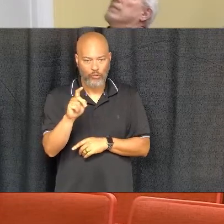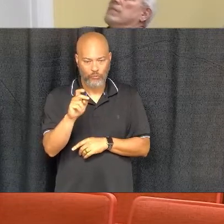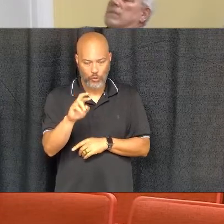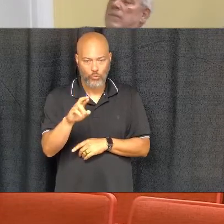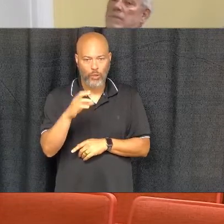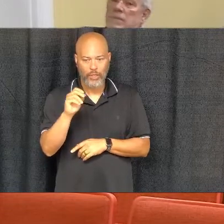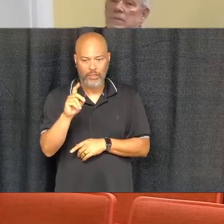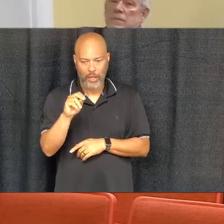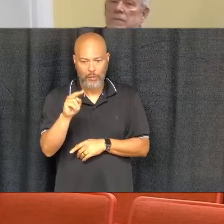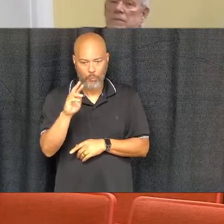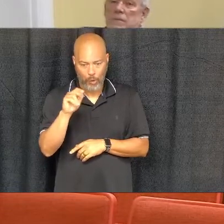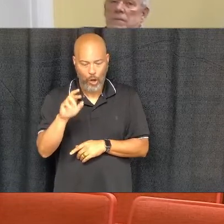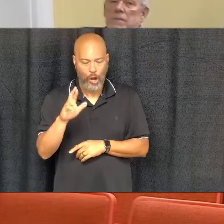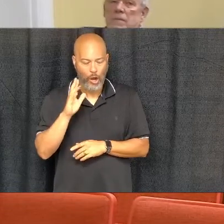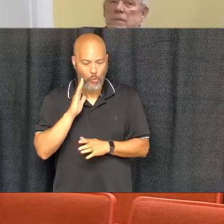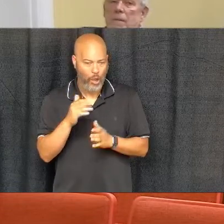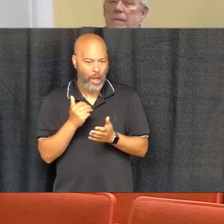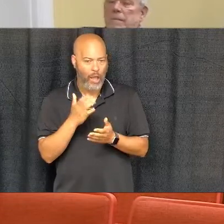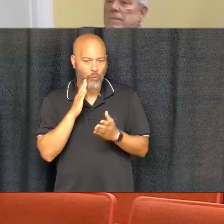think it'll operate even better.